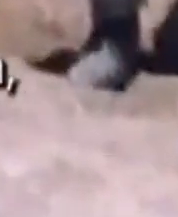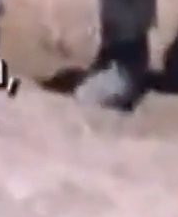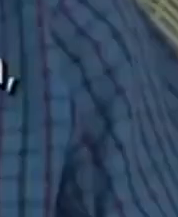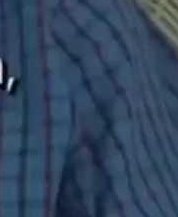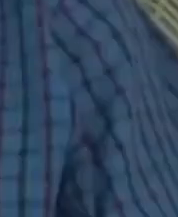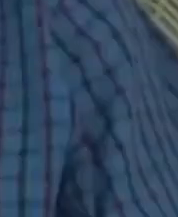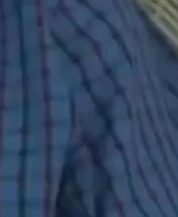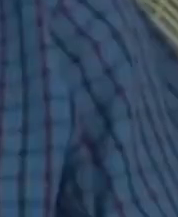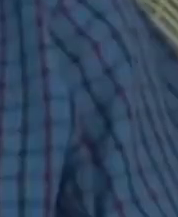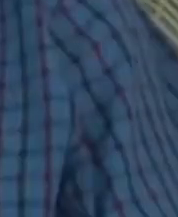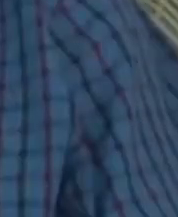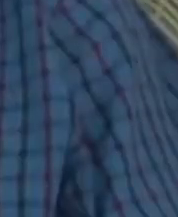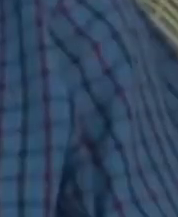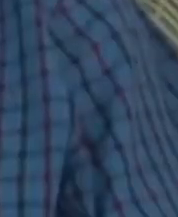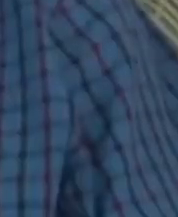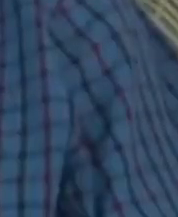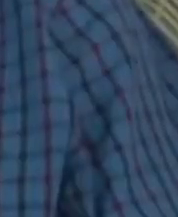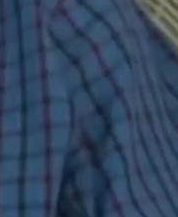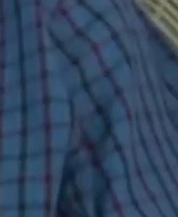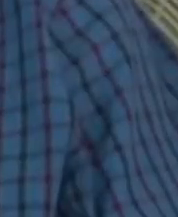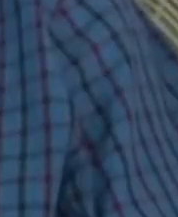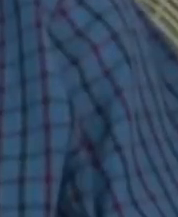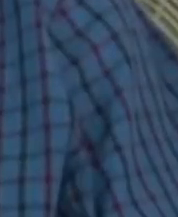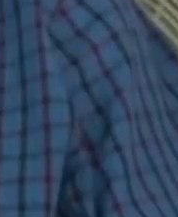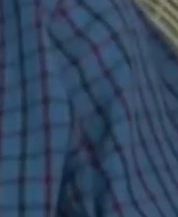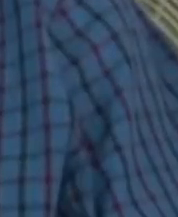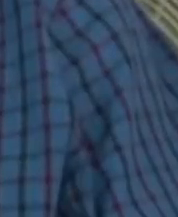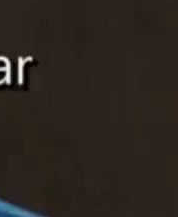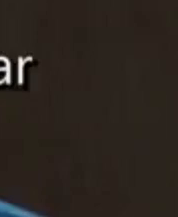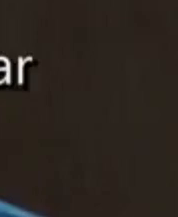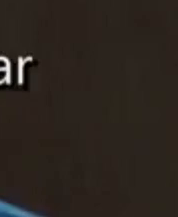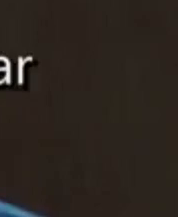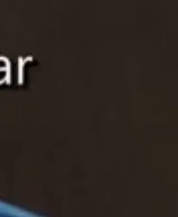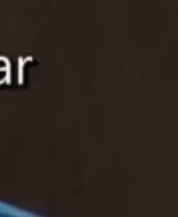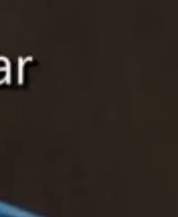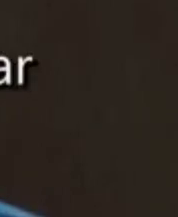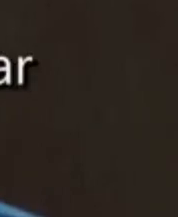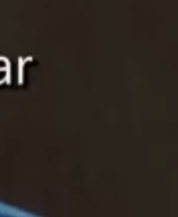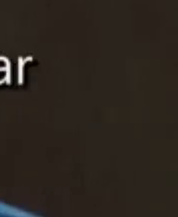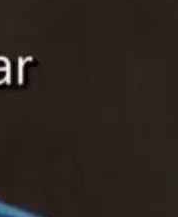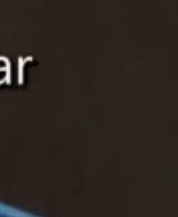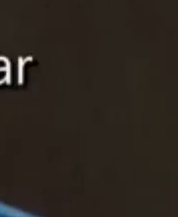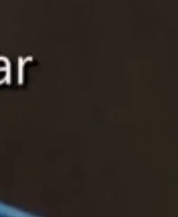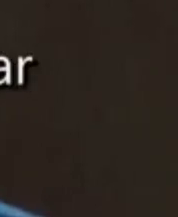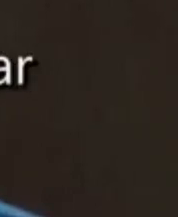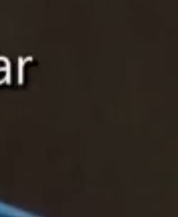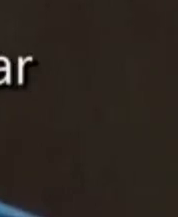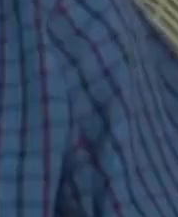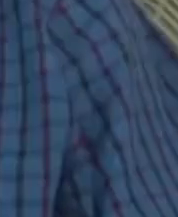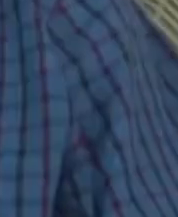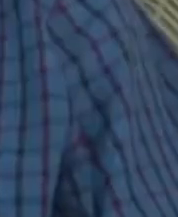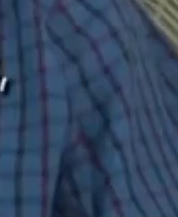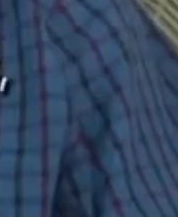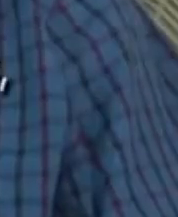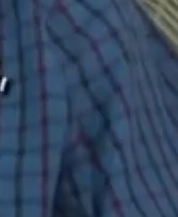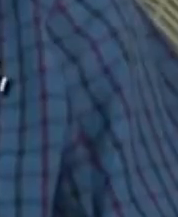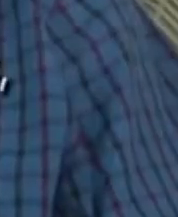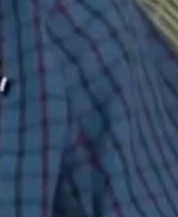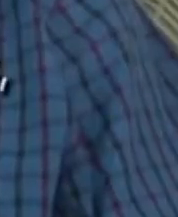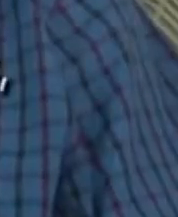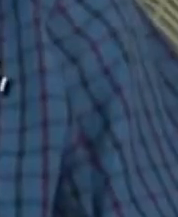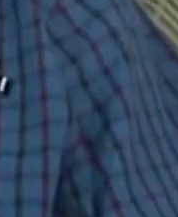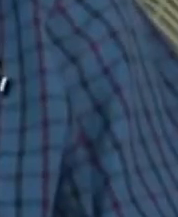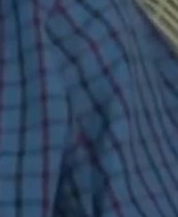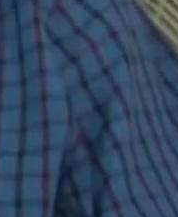from Africa, under a tremendous pressure from the United States, managed to send its sons and daughters, not